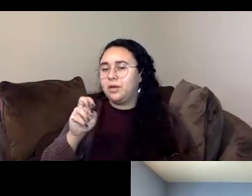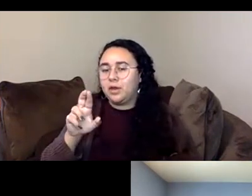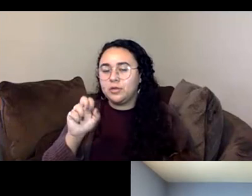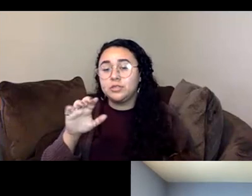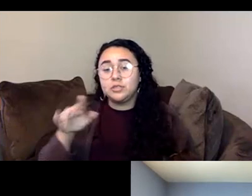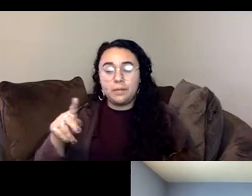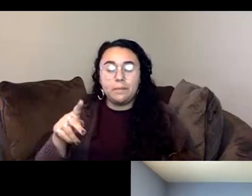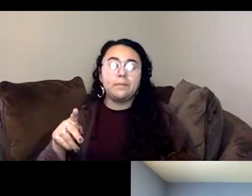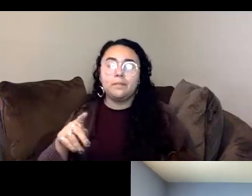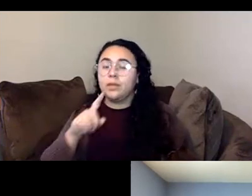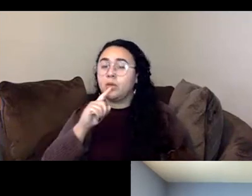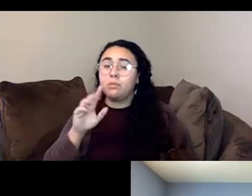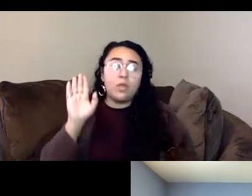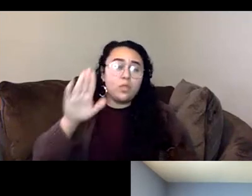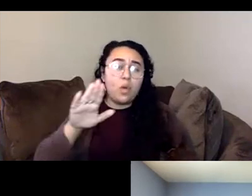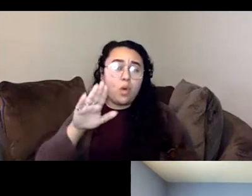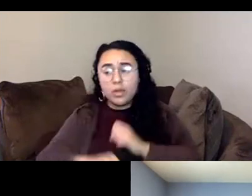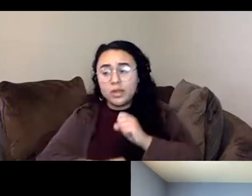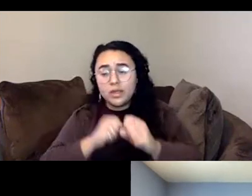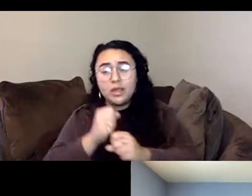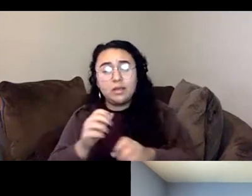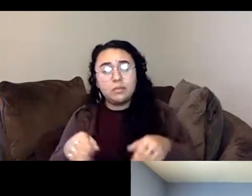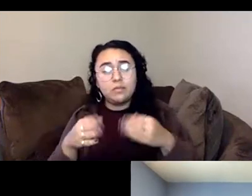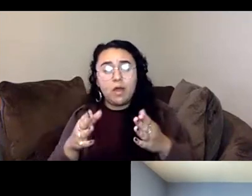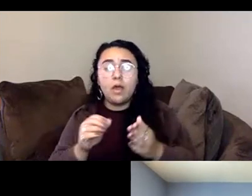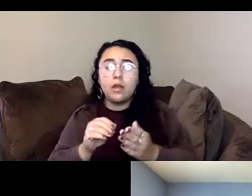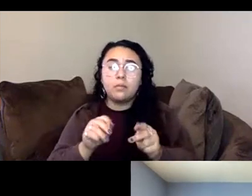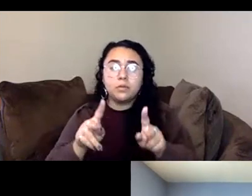provide opportunities for you to be a learner, for you